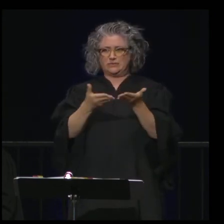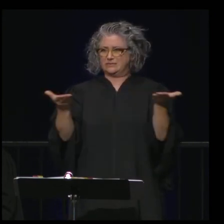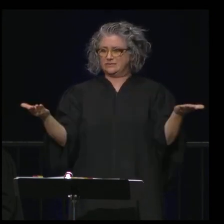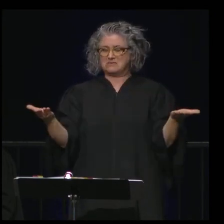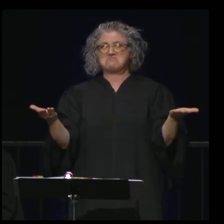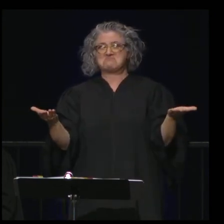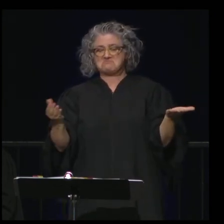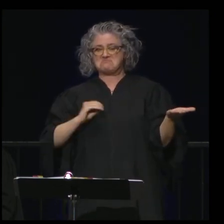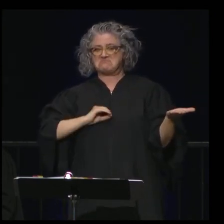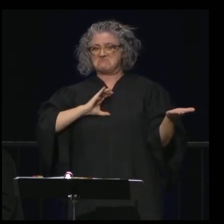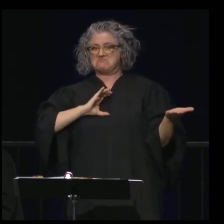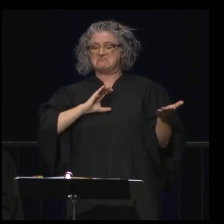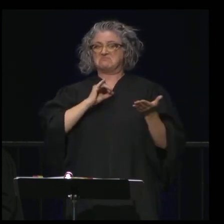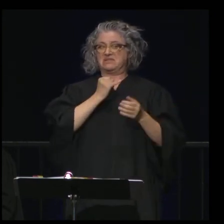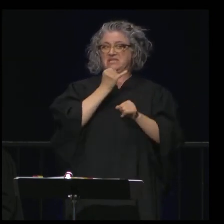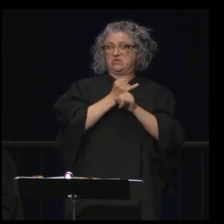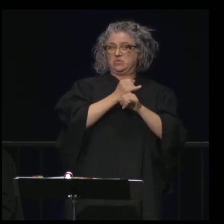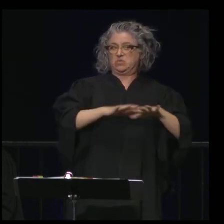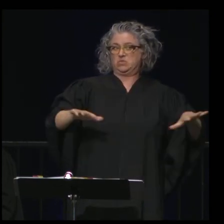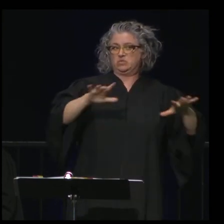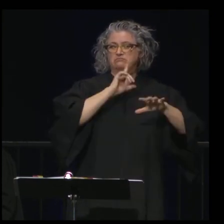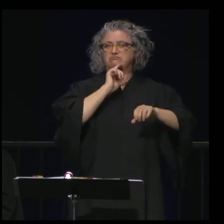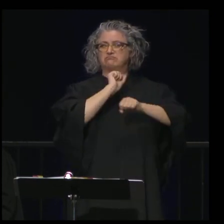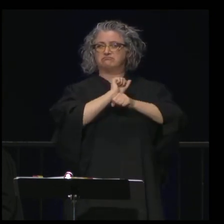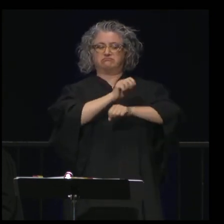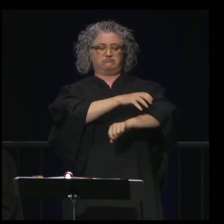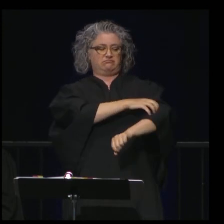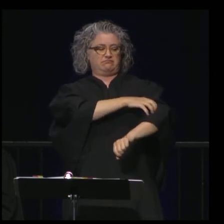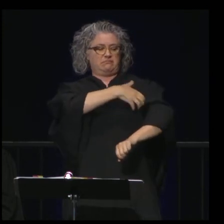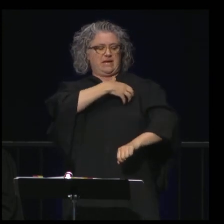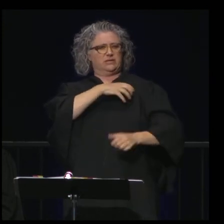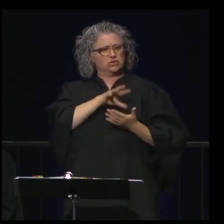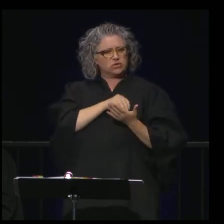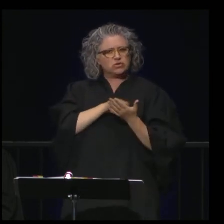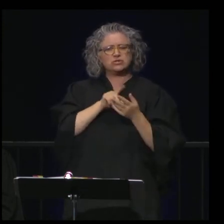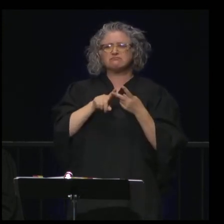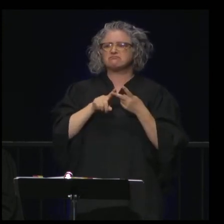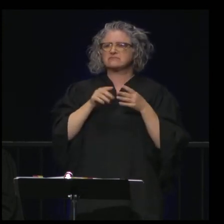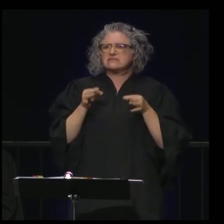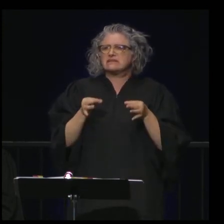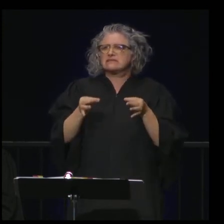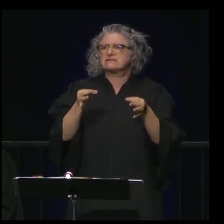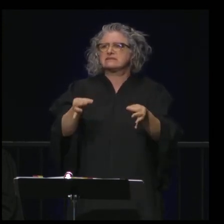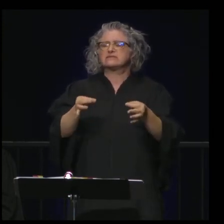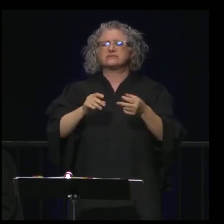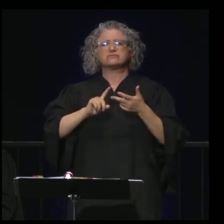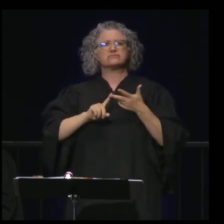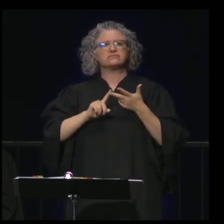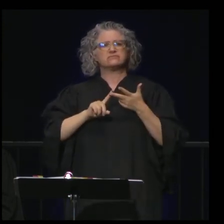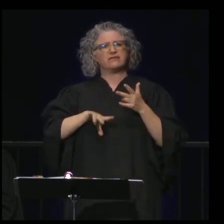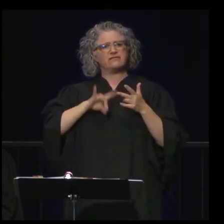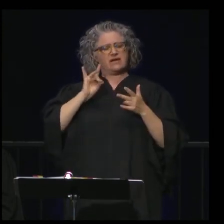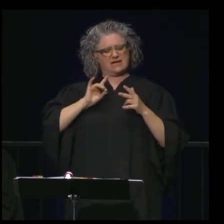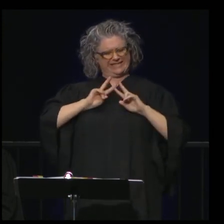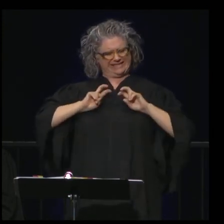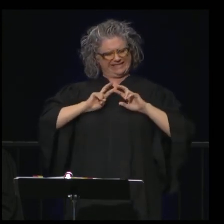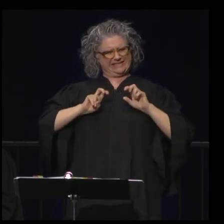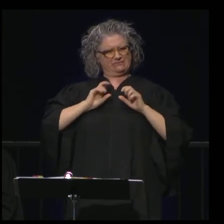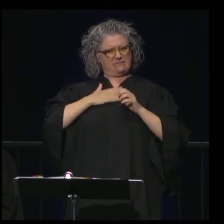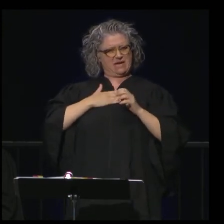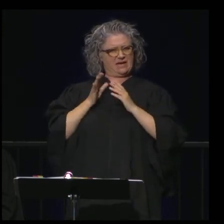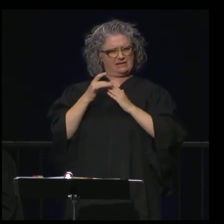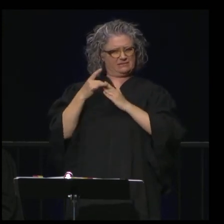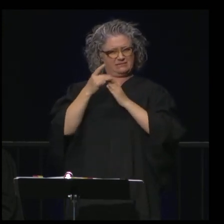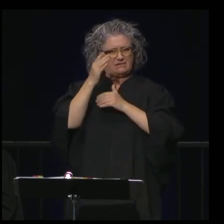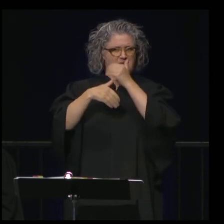institution that truly empowered its students to learn, to make decisions, and to find their own way. To